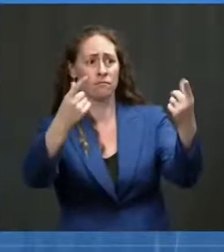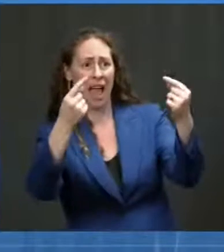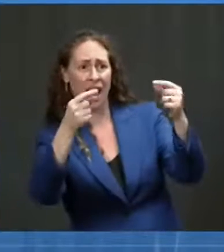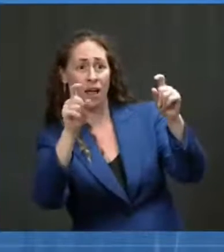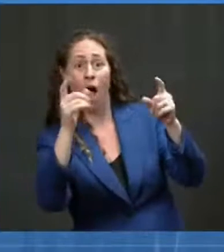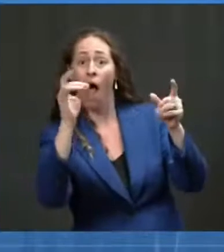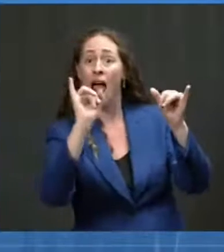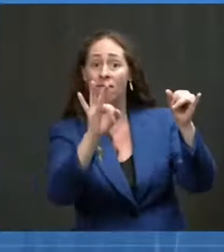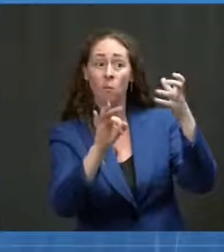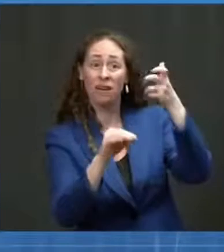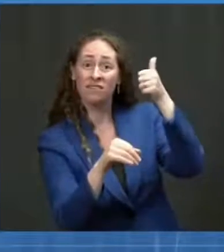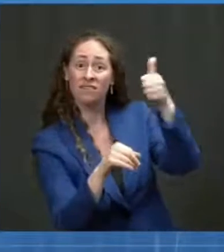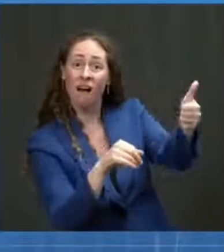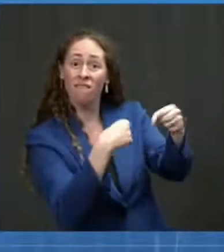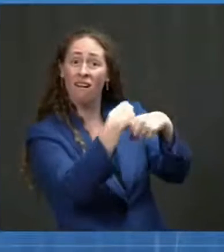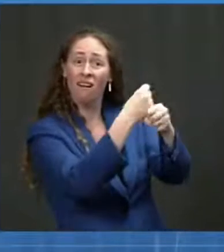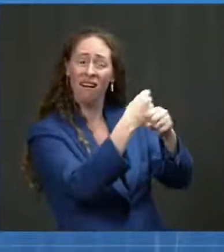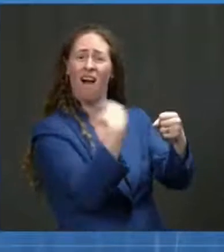and in other countries.